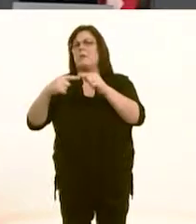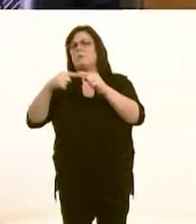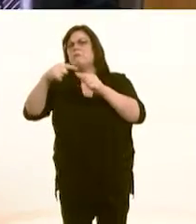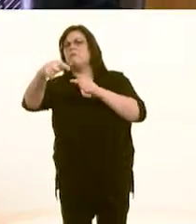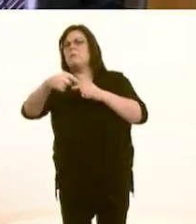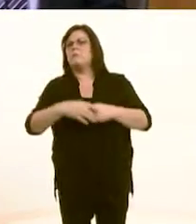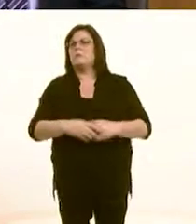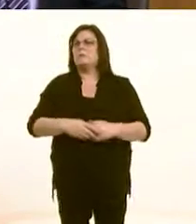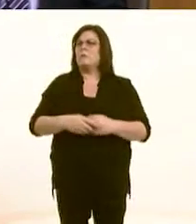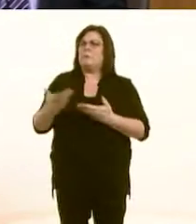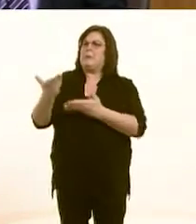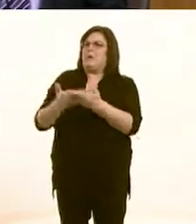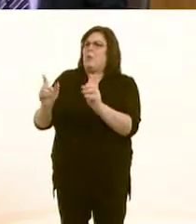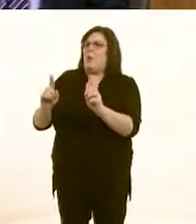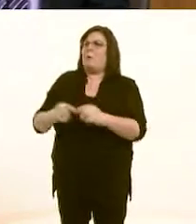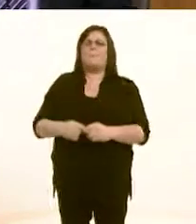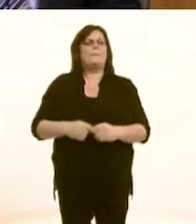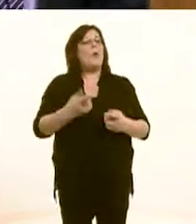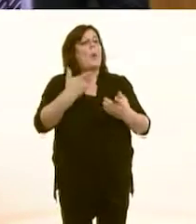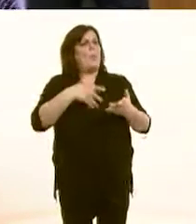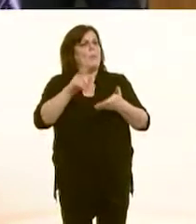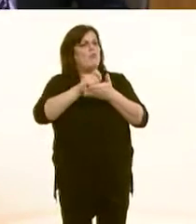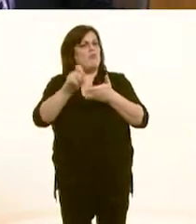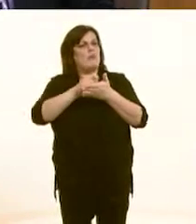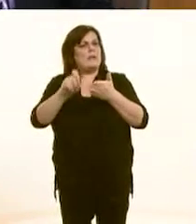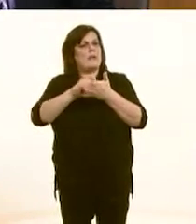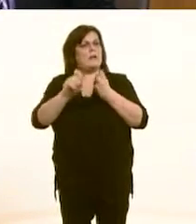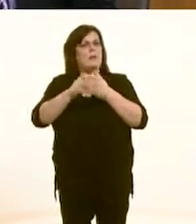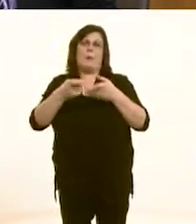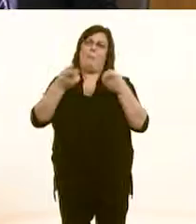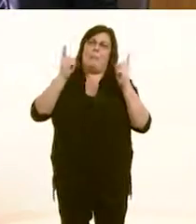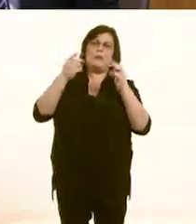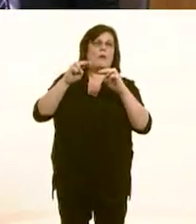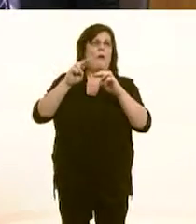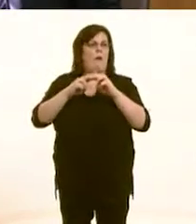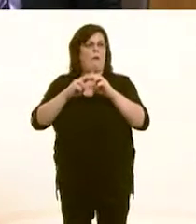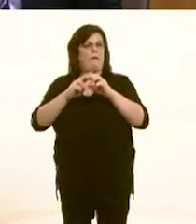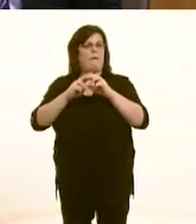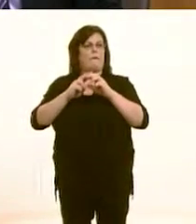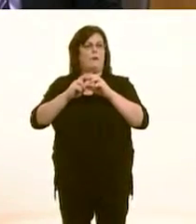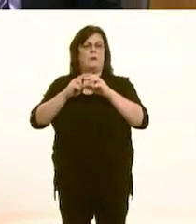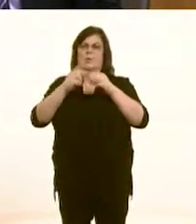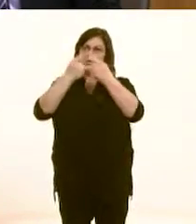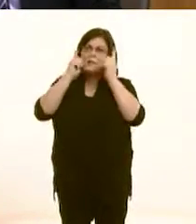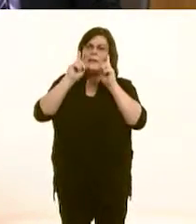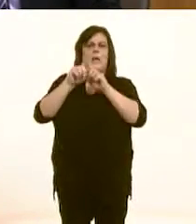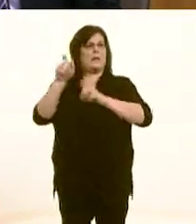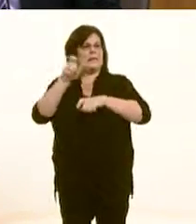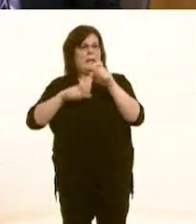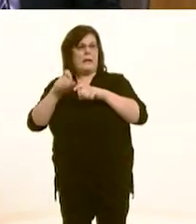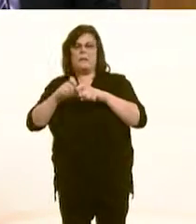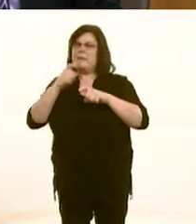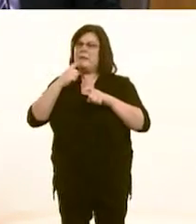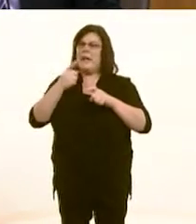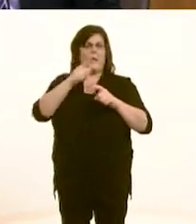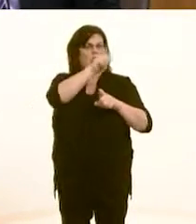and Skills wrote to the Minister of State for Universities and Science to express his concern that the Student Loans Company cannot implement the scheme for Wales